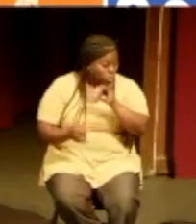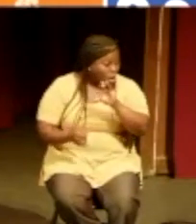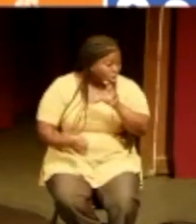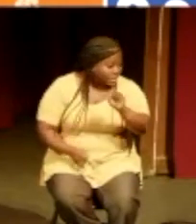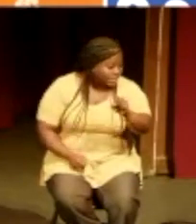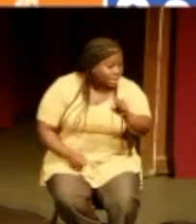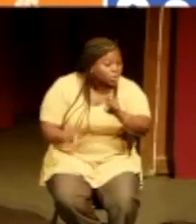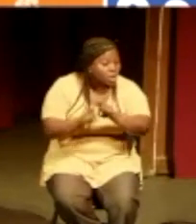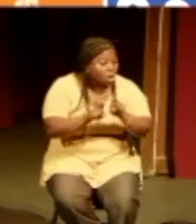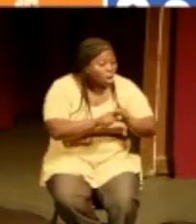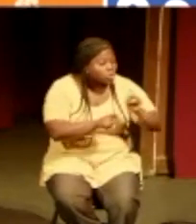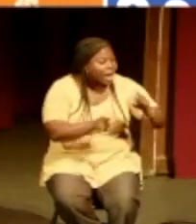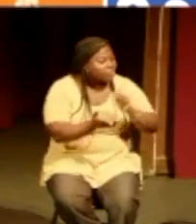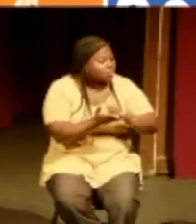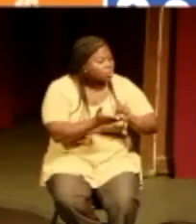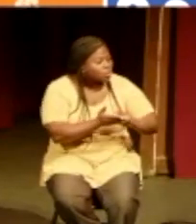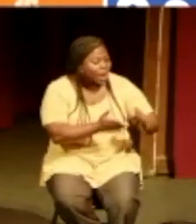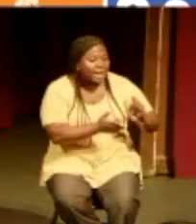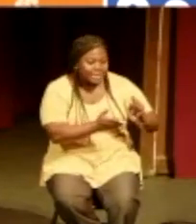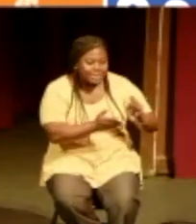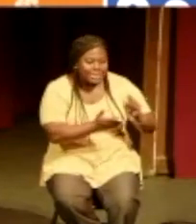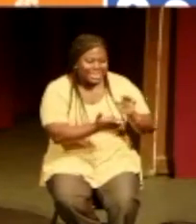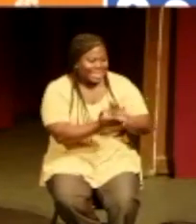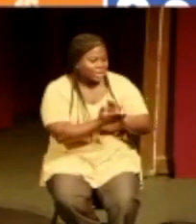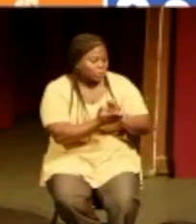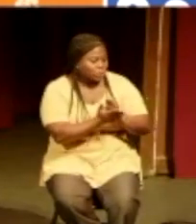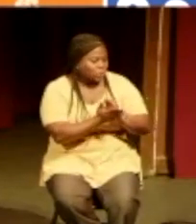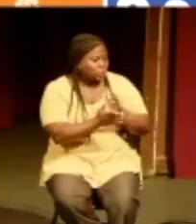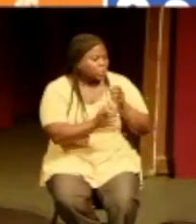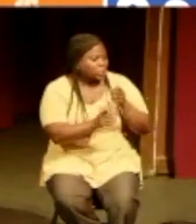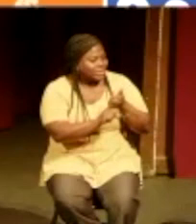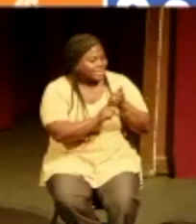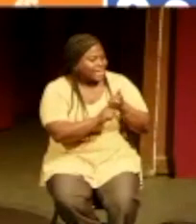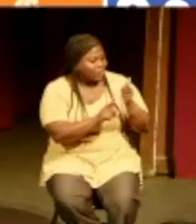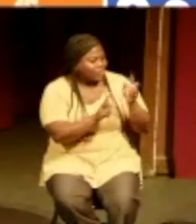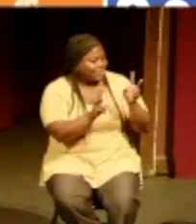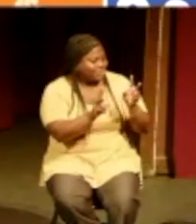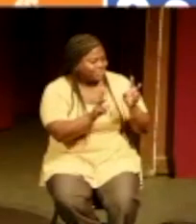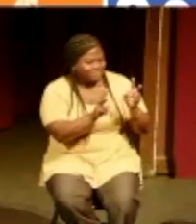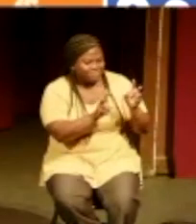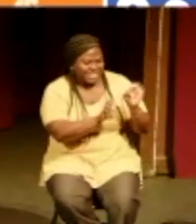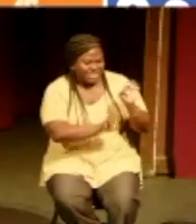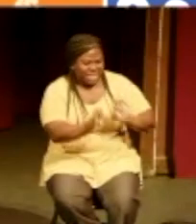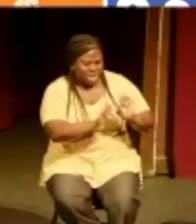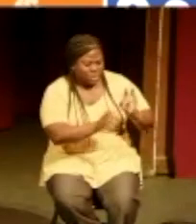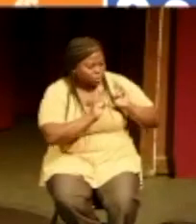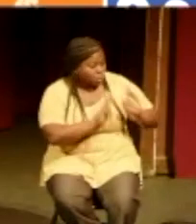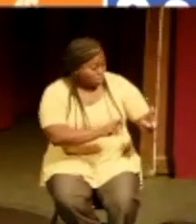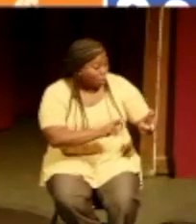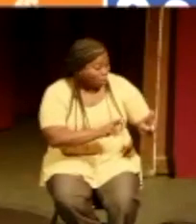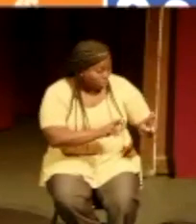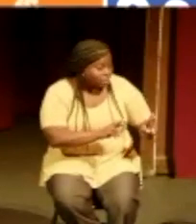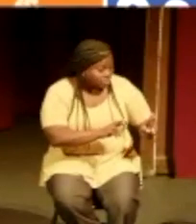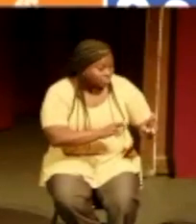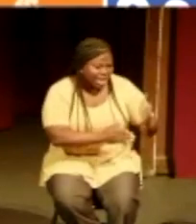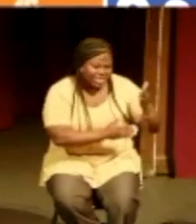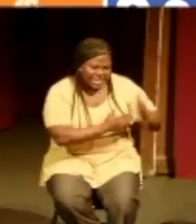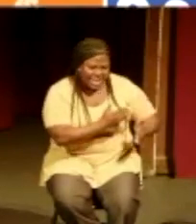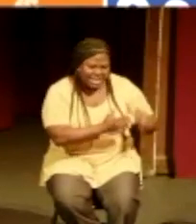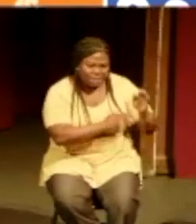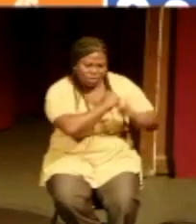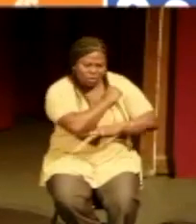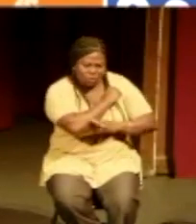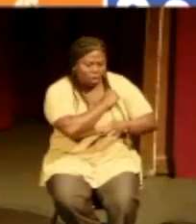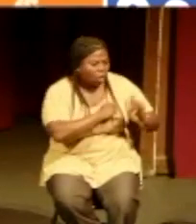our institutional self-evaluation report for our accreditors and then host a visit in either the fall of 2025 or